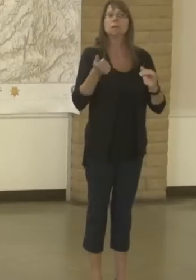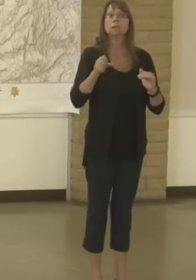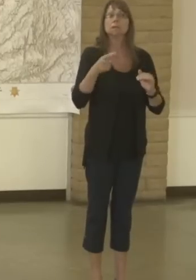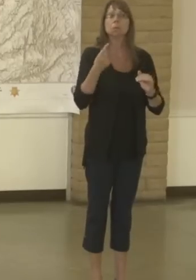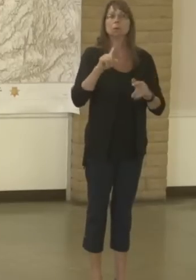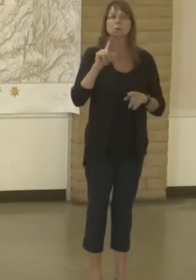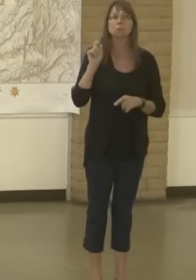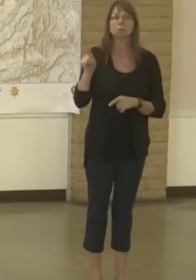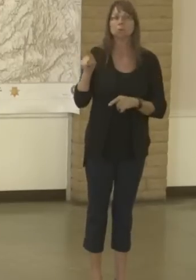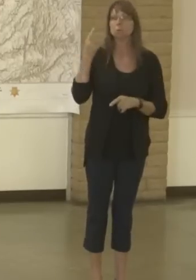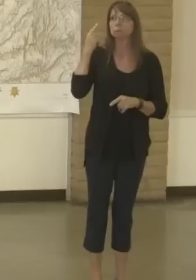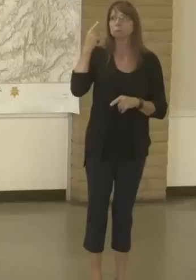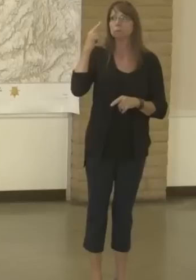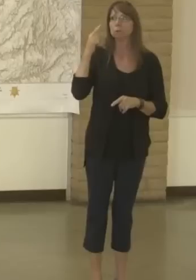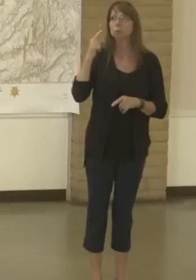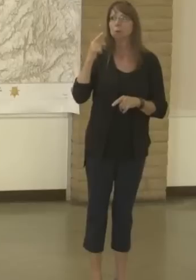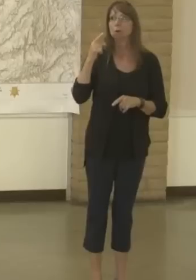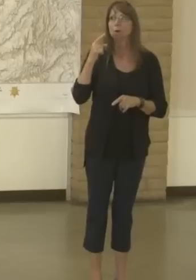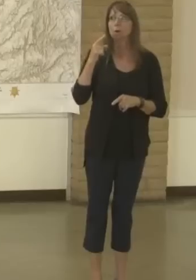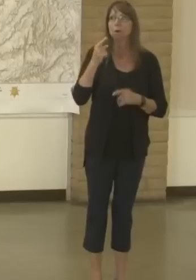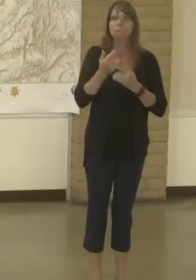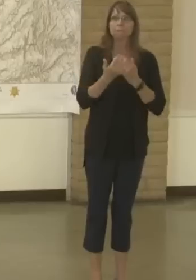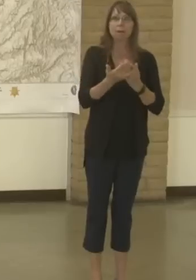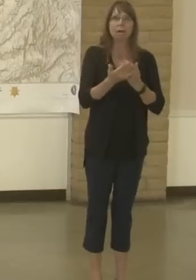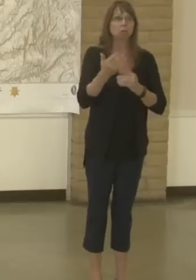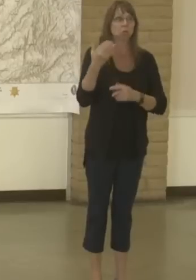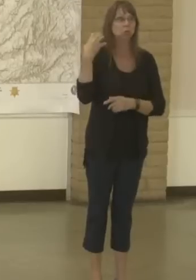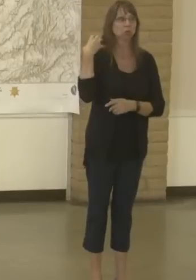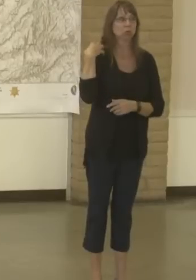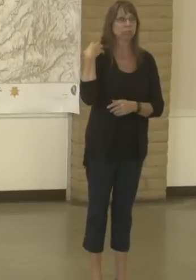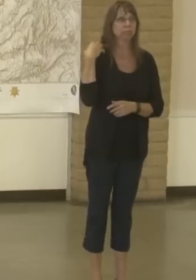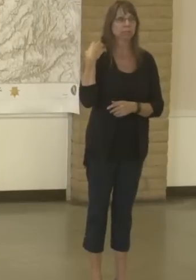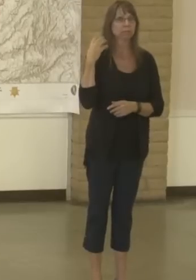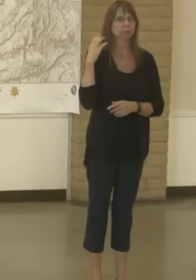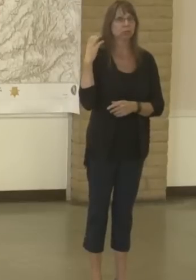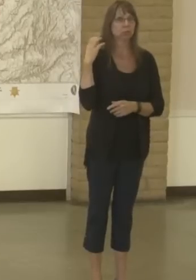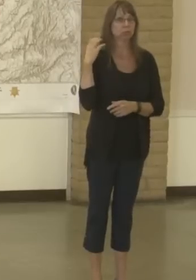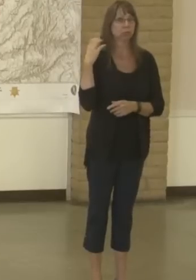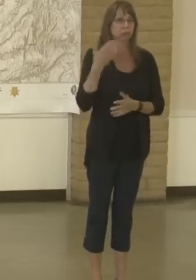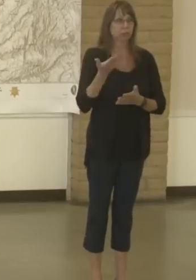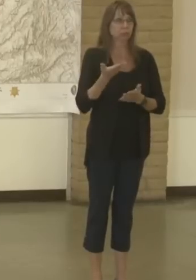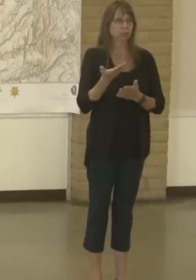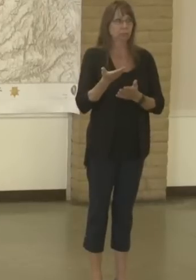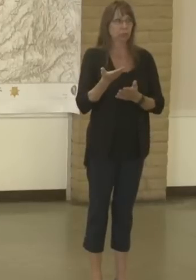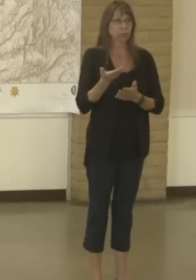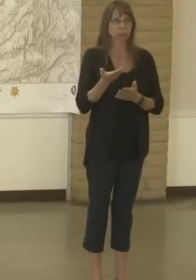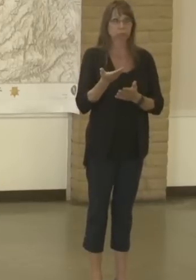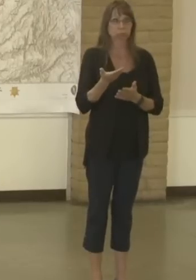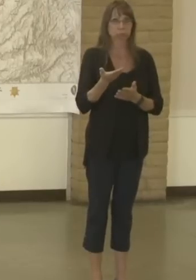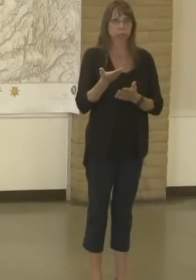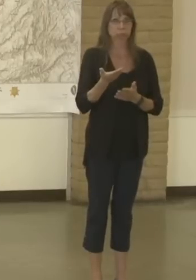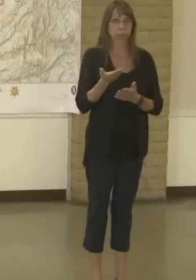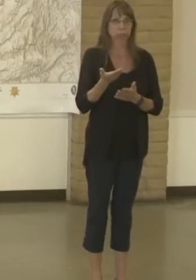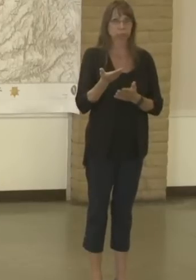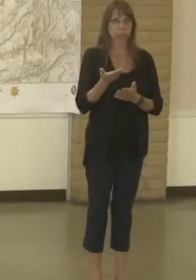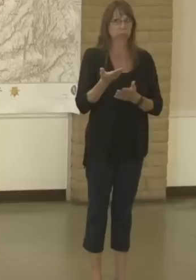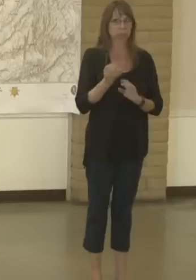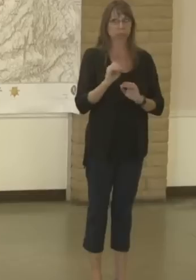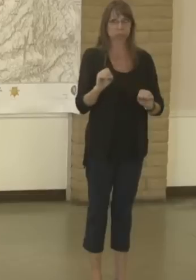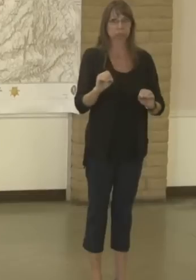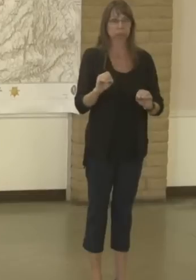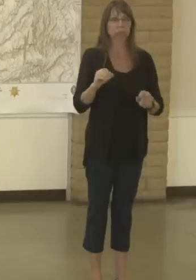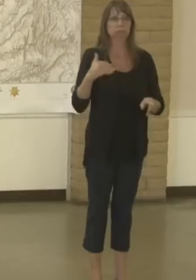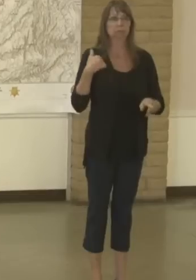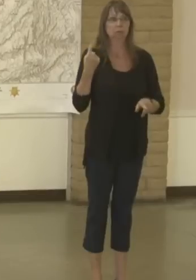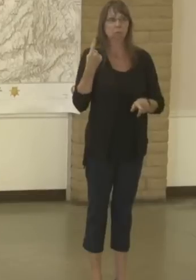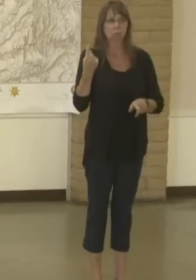for the Butte County Fire Chief, Messina? Any questions for the fire chief? All right. I have